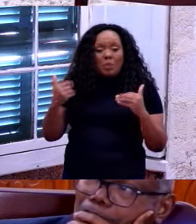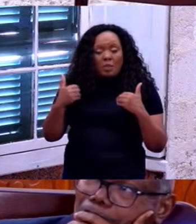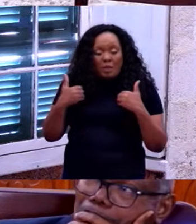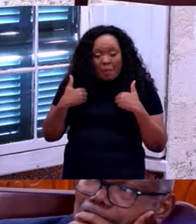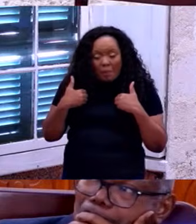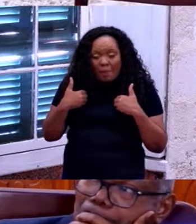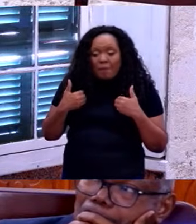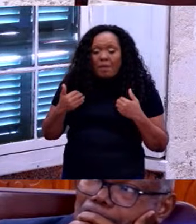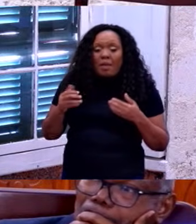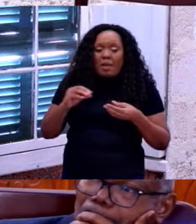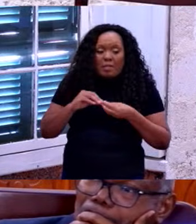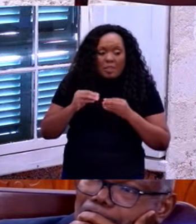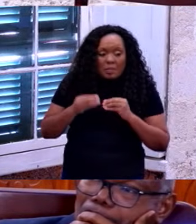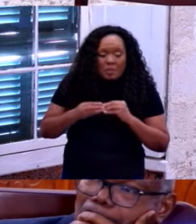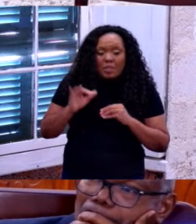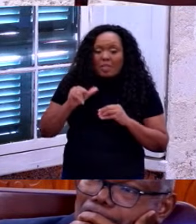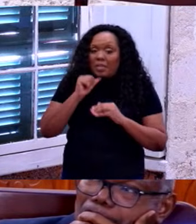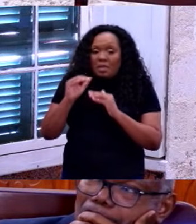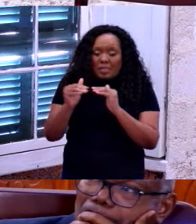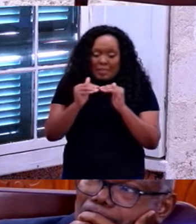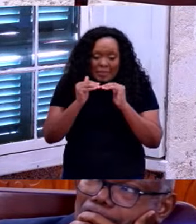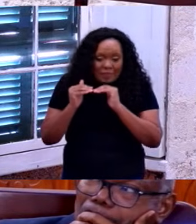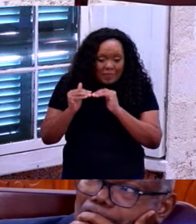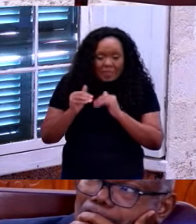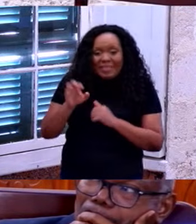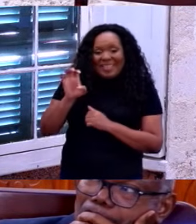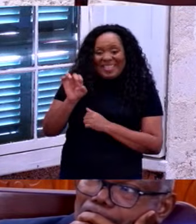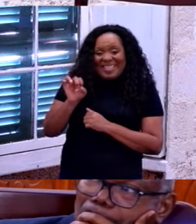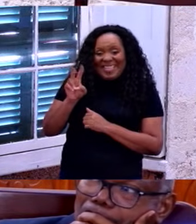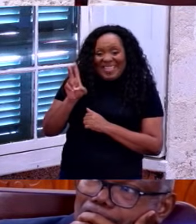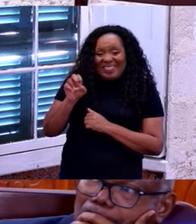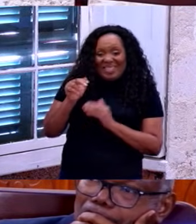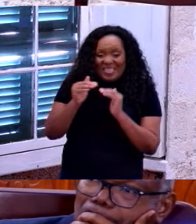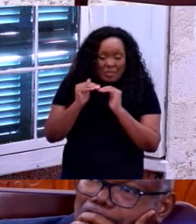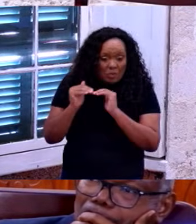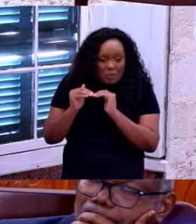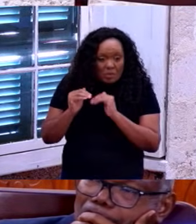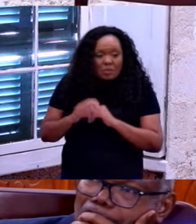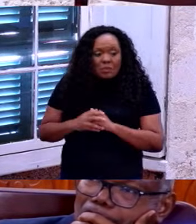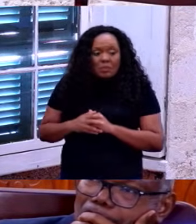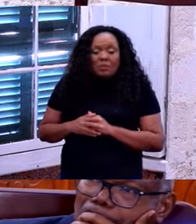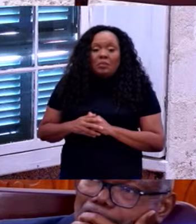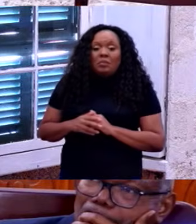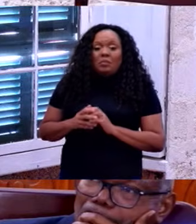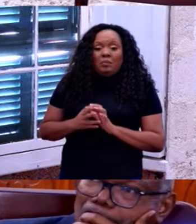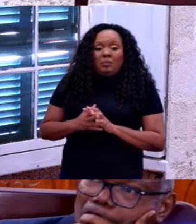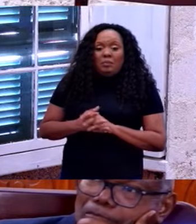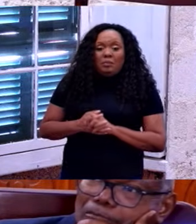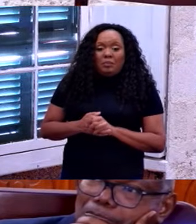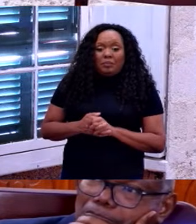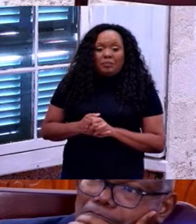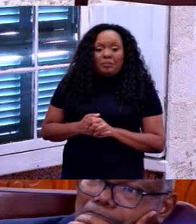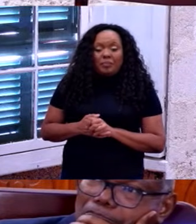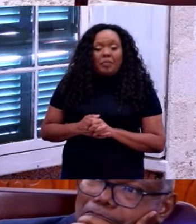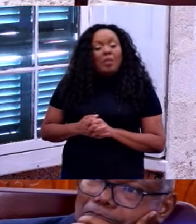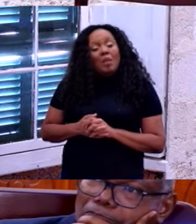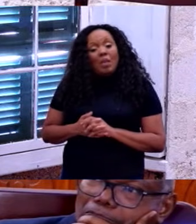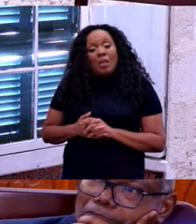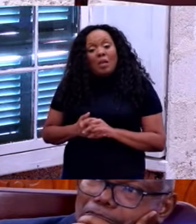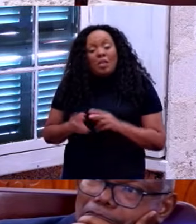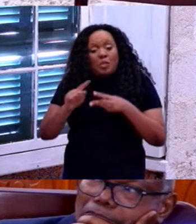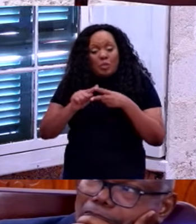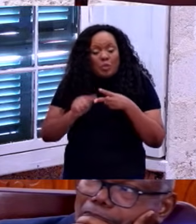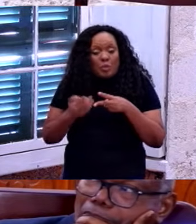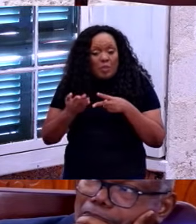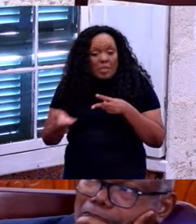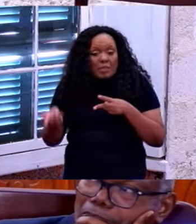of seats in the House, so that it militated against, in 2 ways, you're having